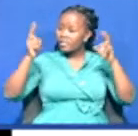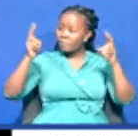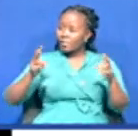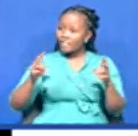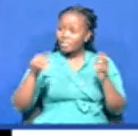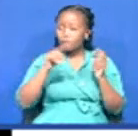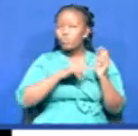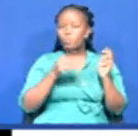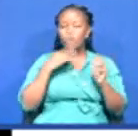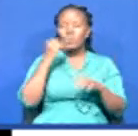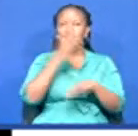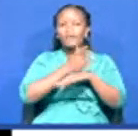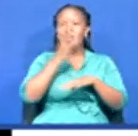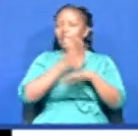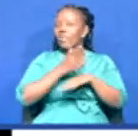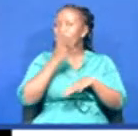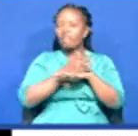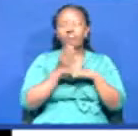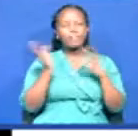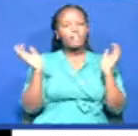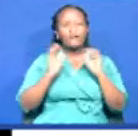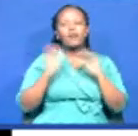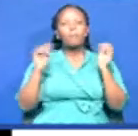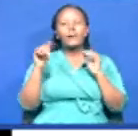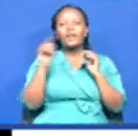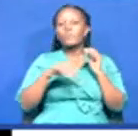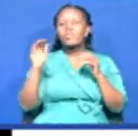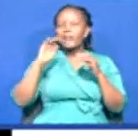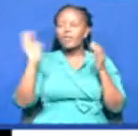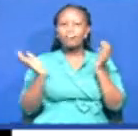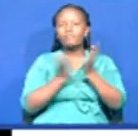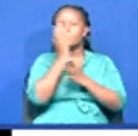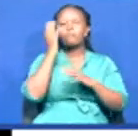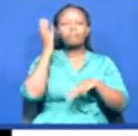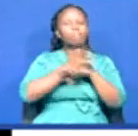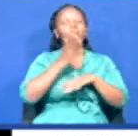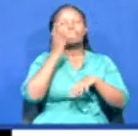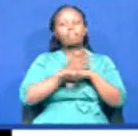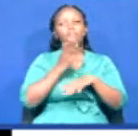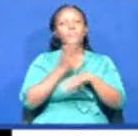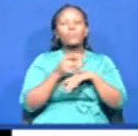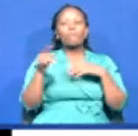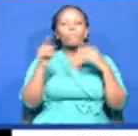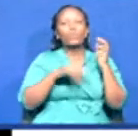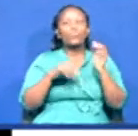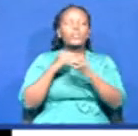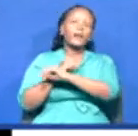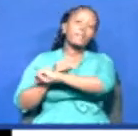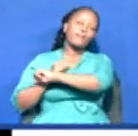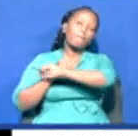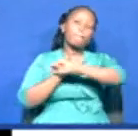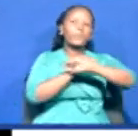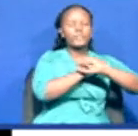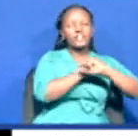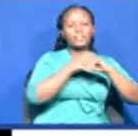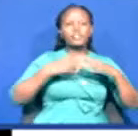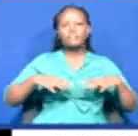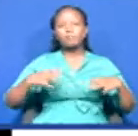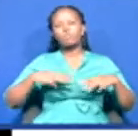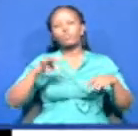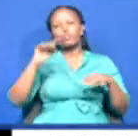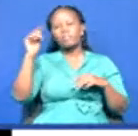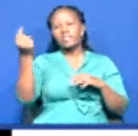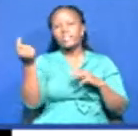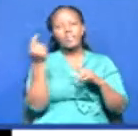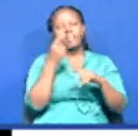counterfeits, that we are fighting counterfeits, that we are protecting Kenyans from